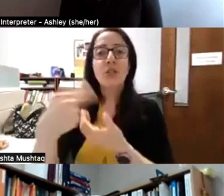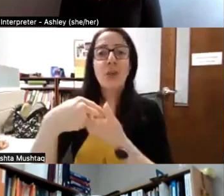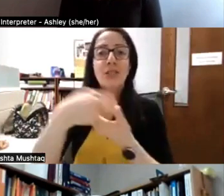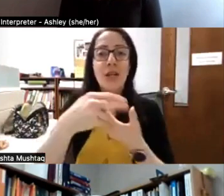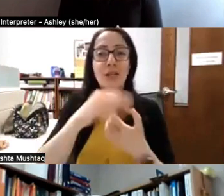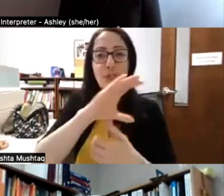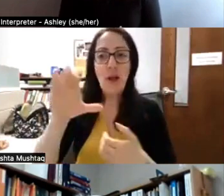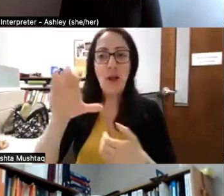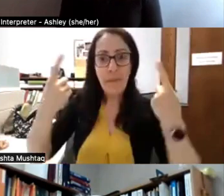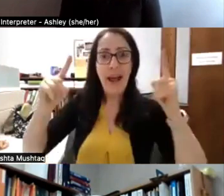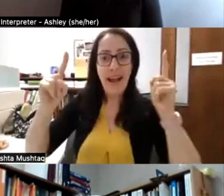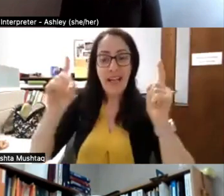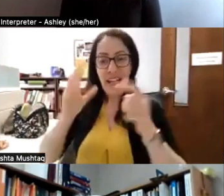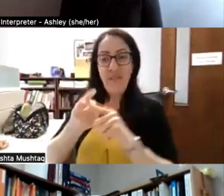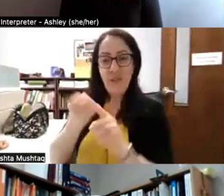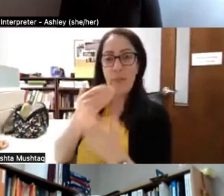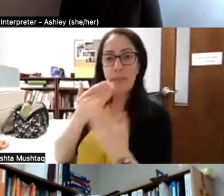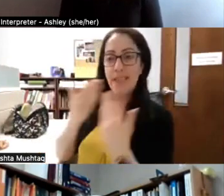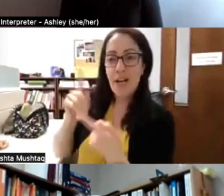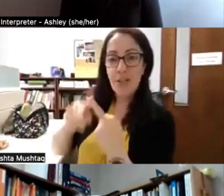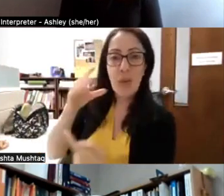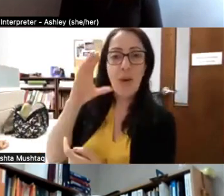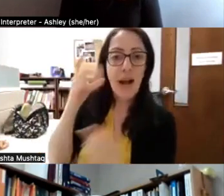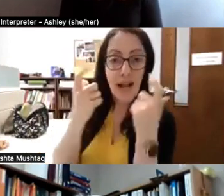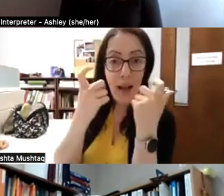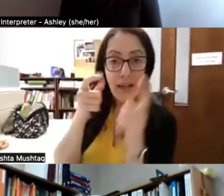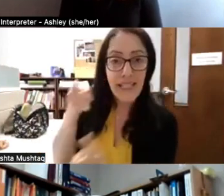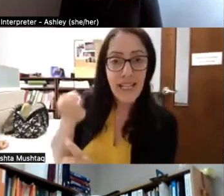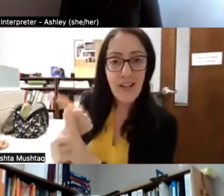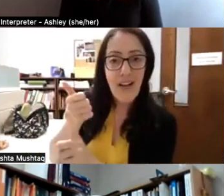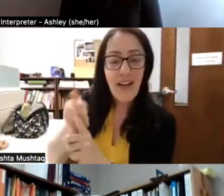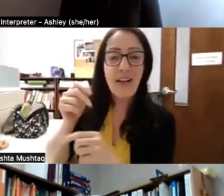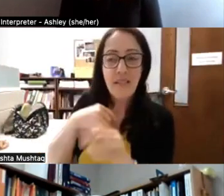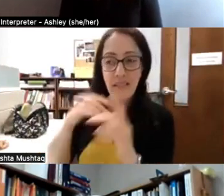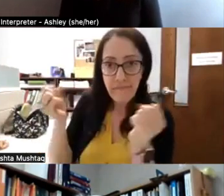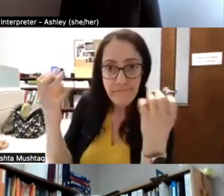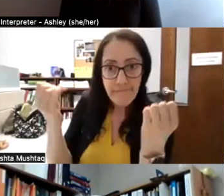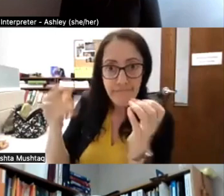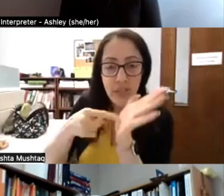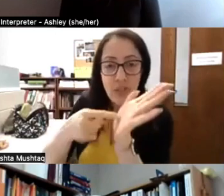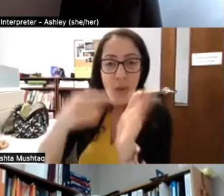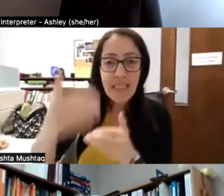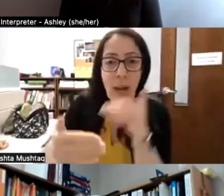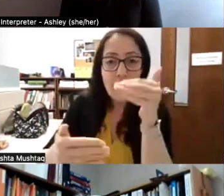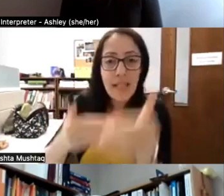that, my students' confidence grew as well at the same time. So so I